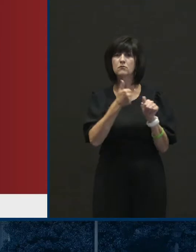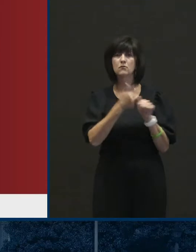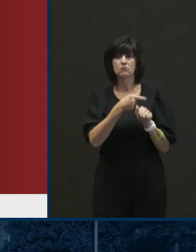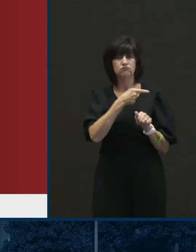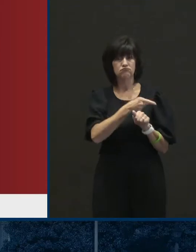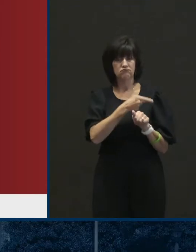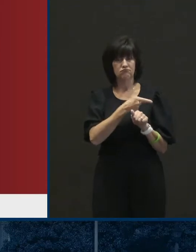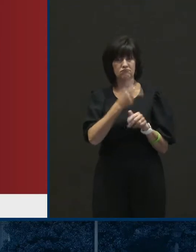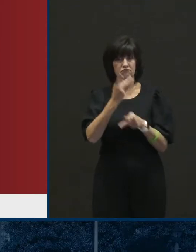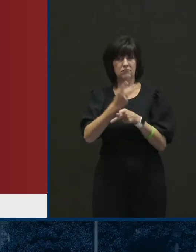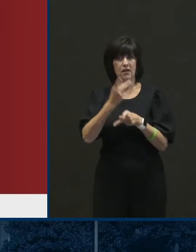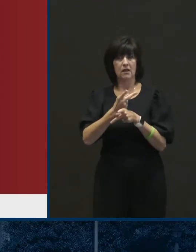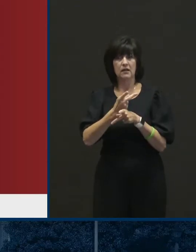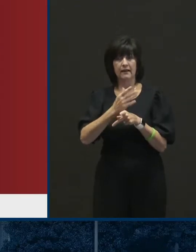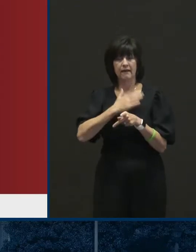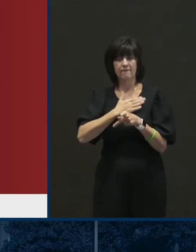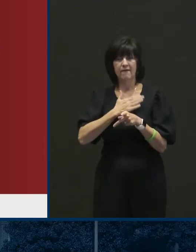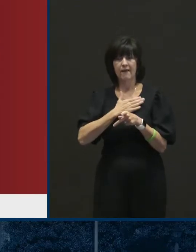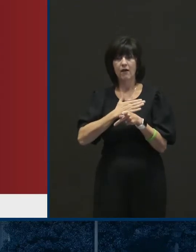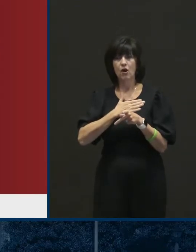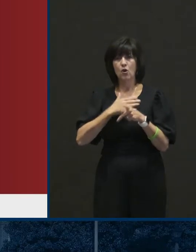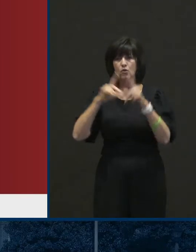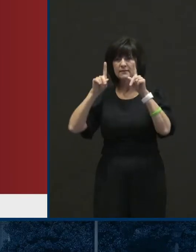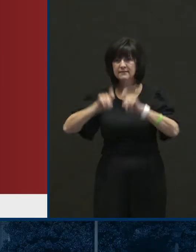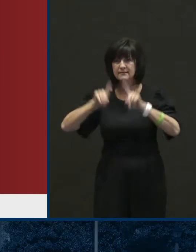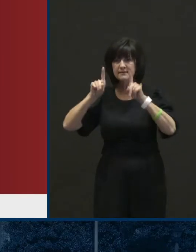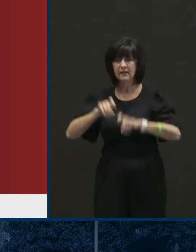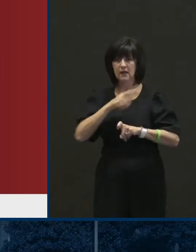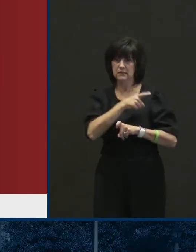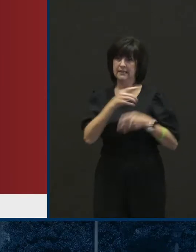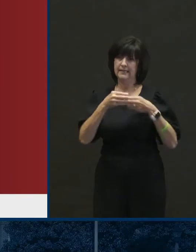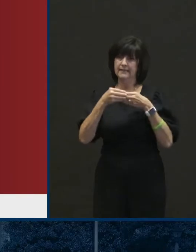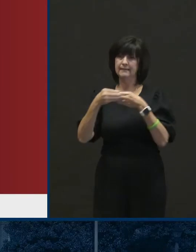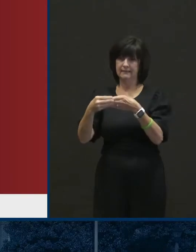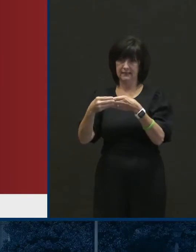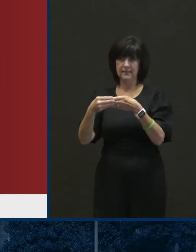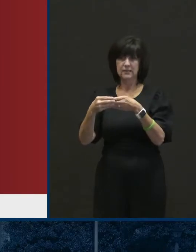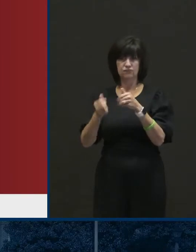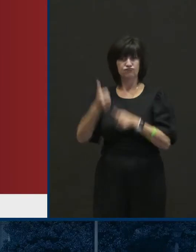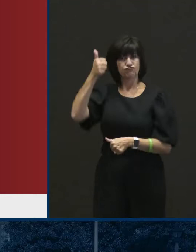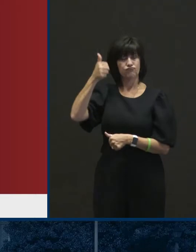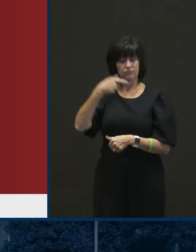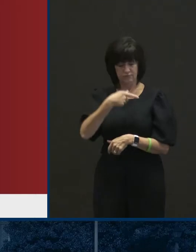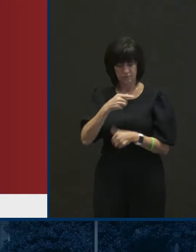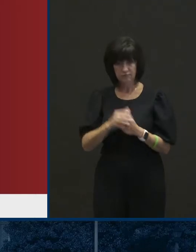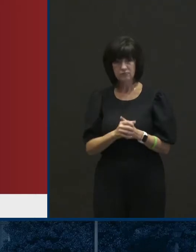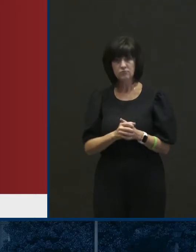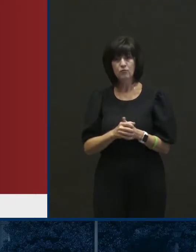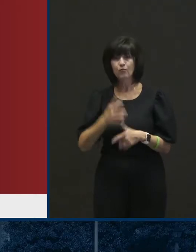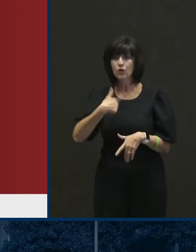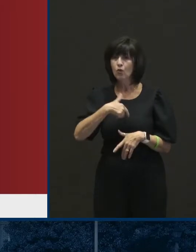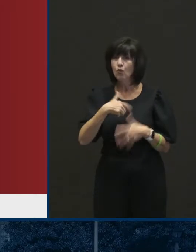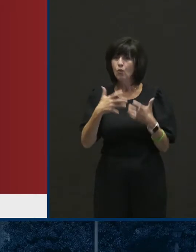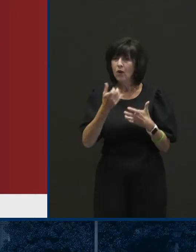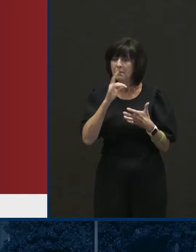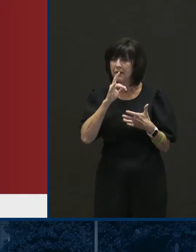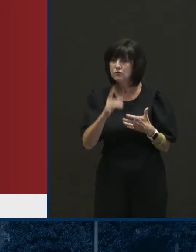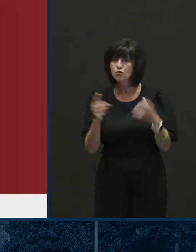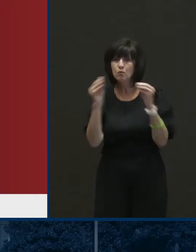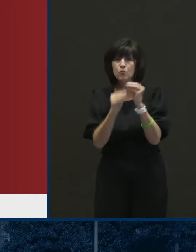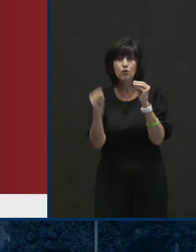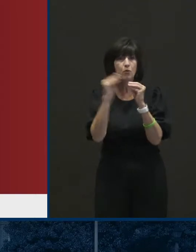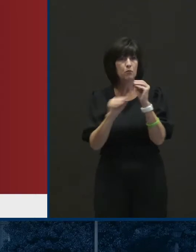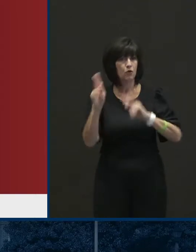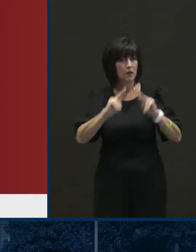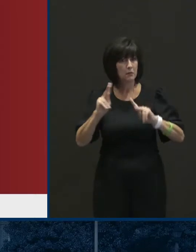be talking a little bit about testing and trying to get our arms around making sure that more people get tested. So we